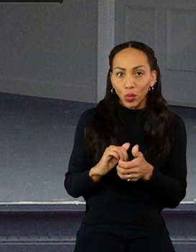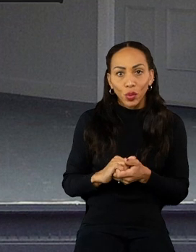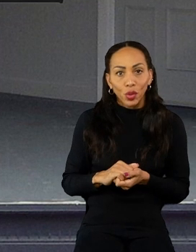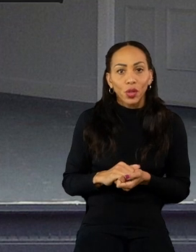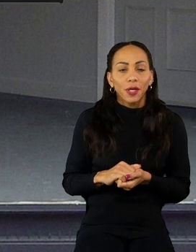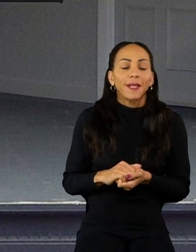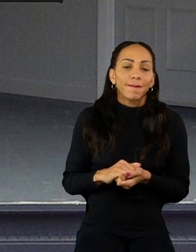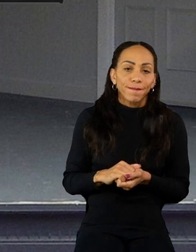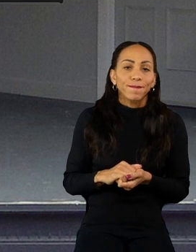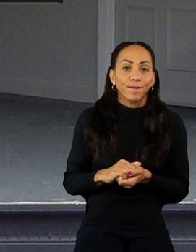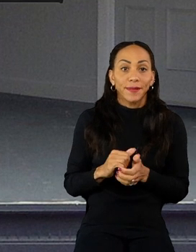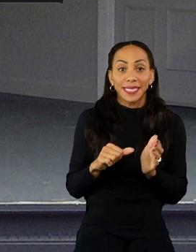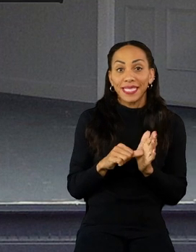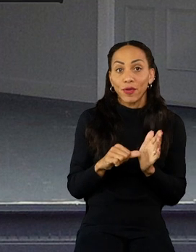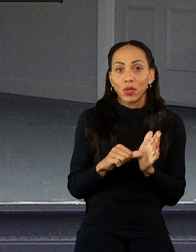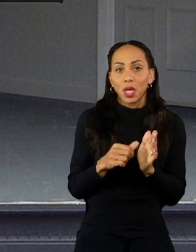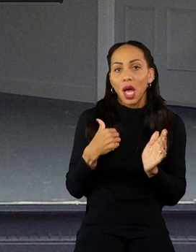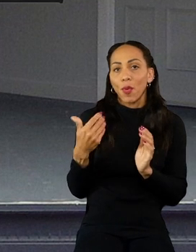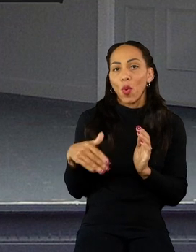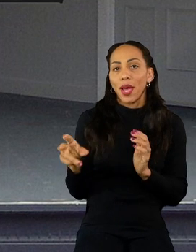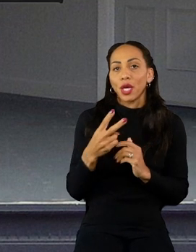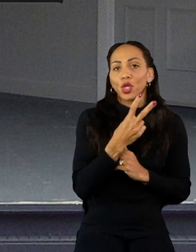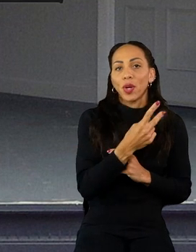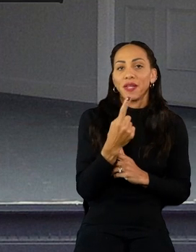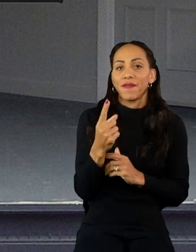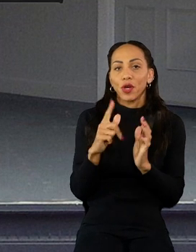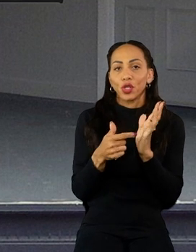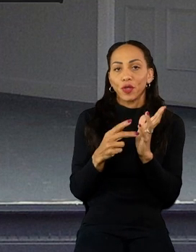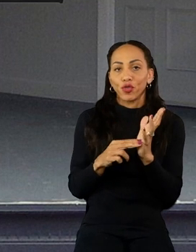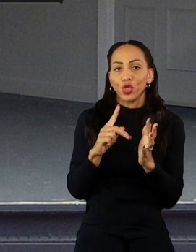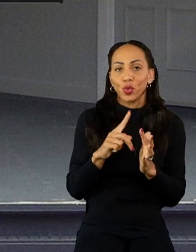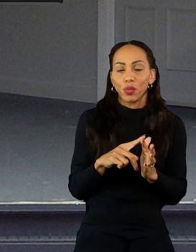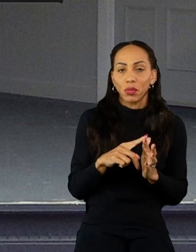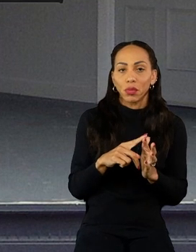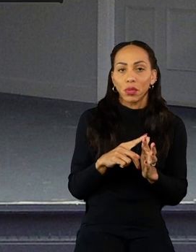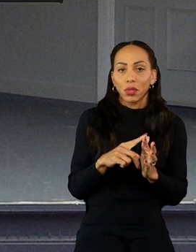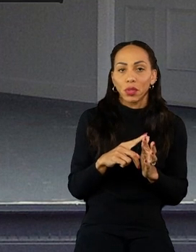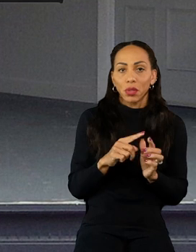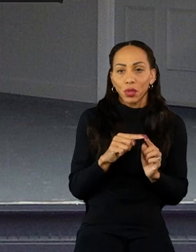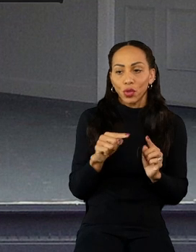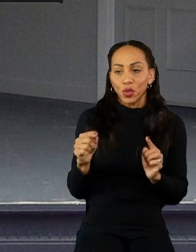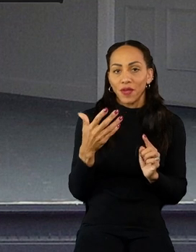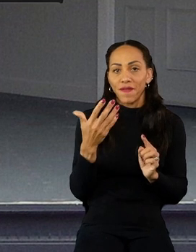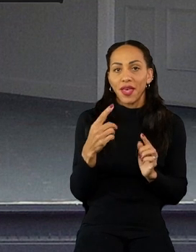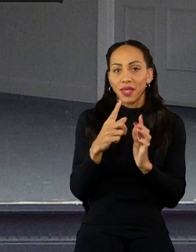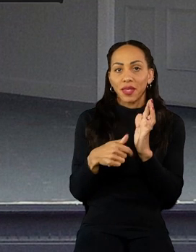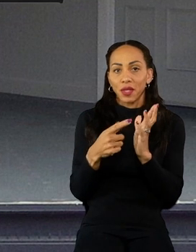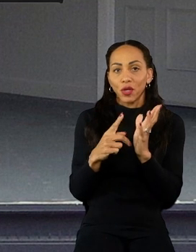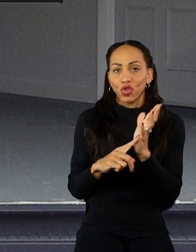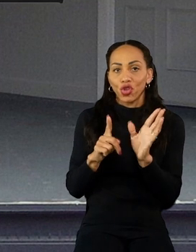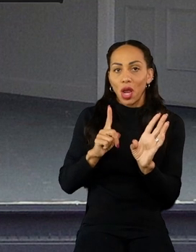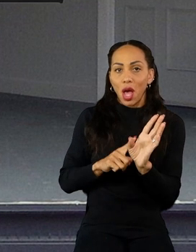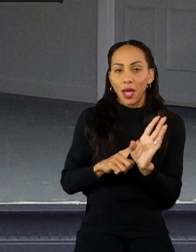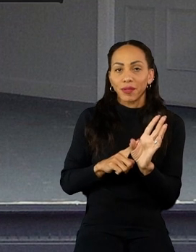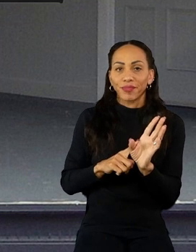you said, Paul, might be good for you, like as a sort of ballpark. Yeah. The difficulty is I'm away from the 21st of June.